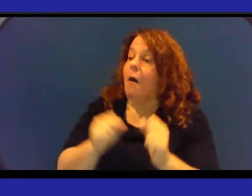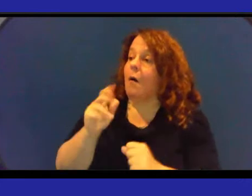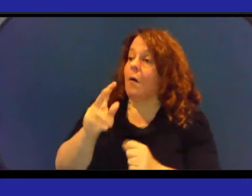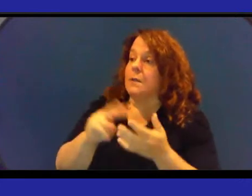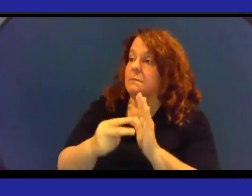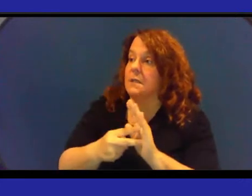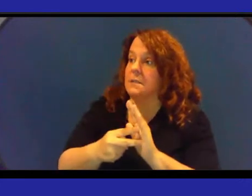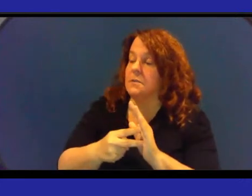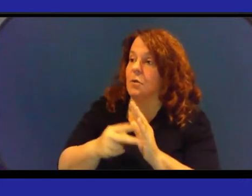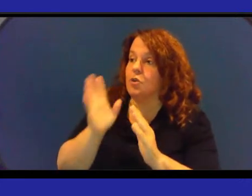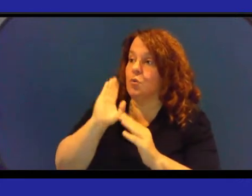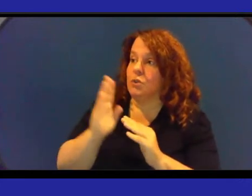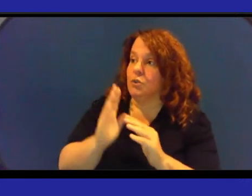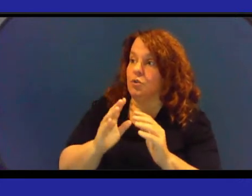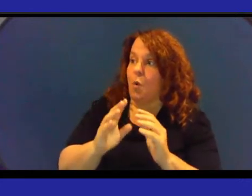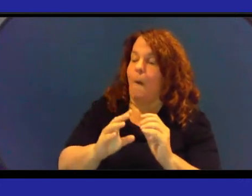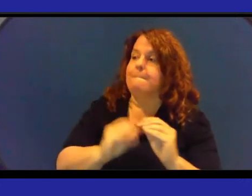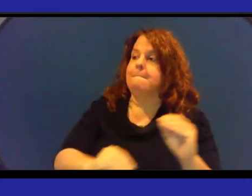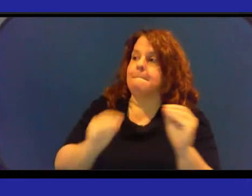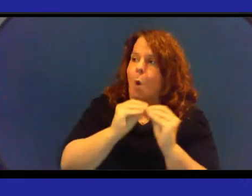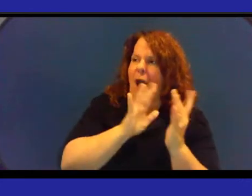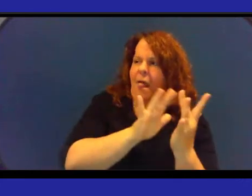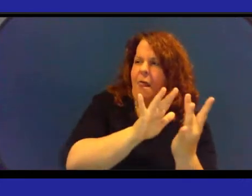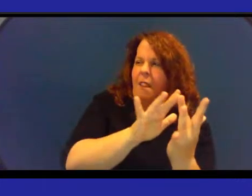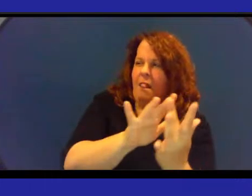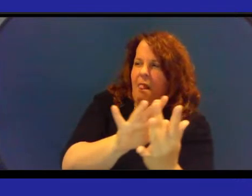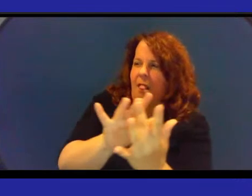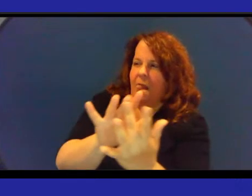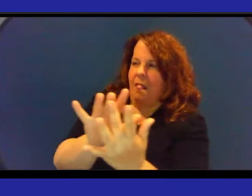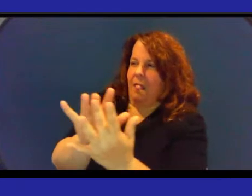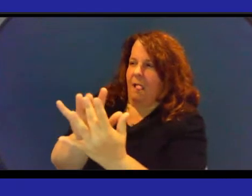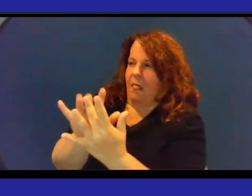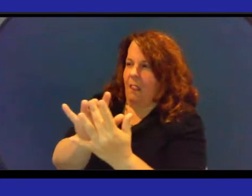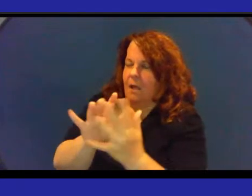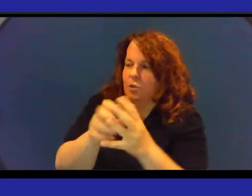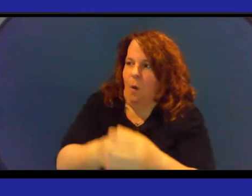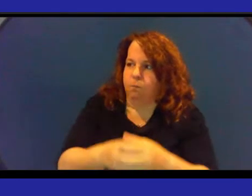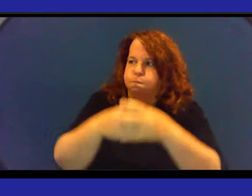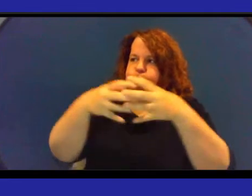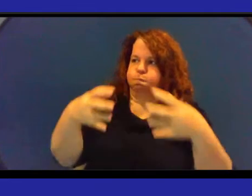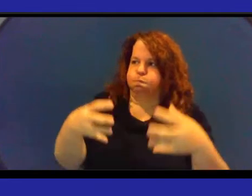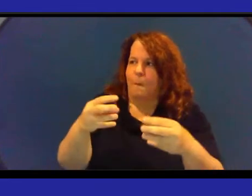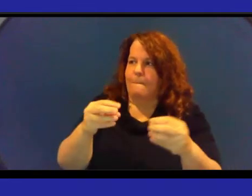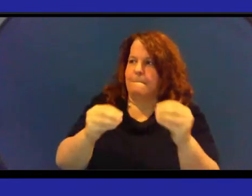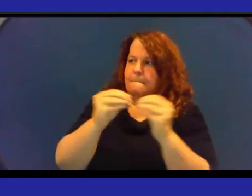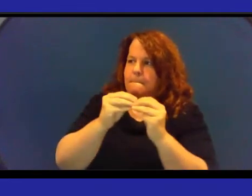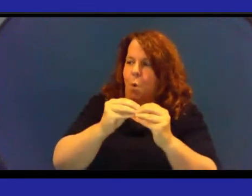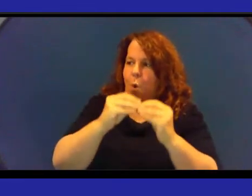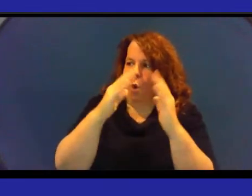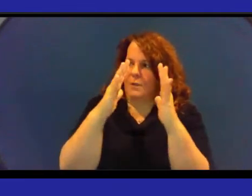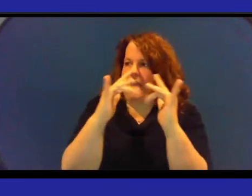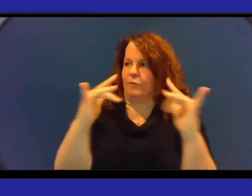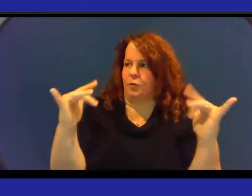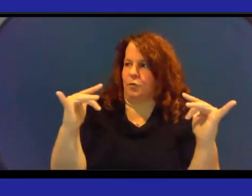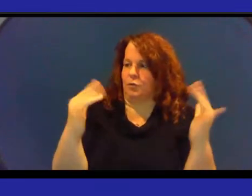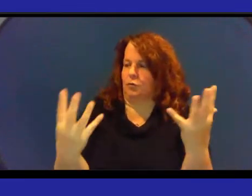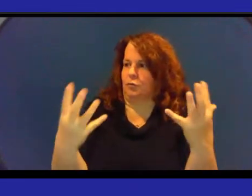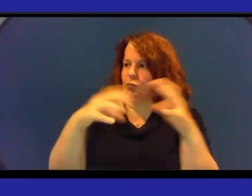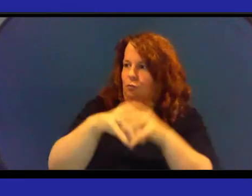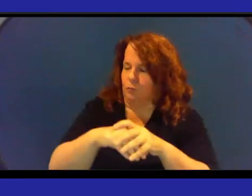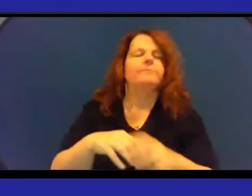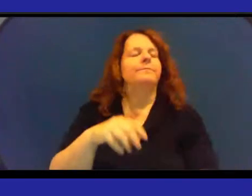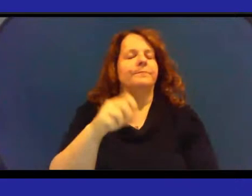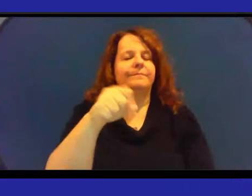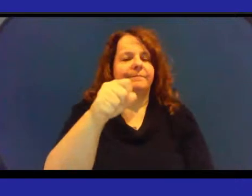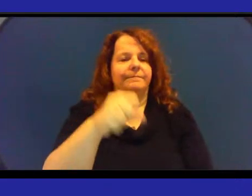just gonna do more extensive outreach to draw in a more reflective. Absolutely. So what we've done